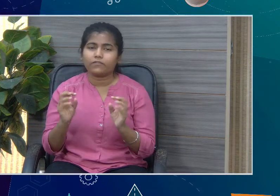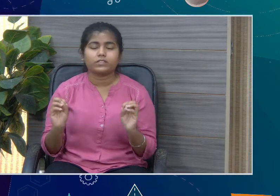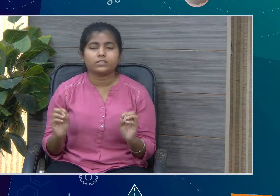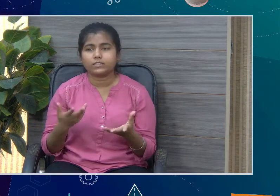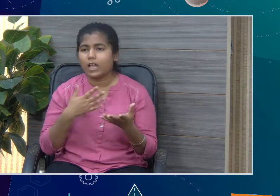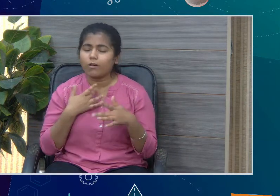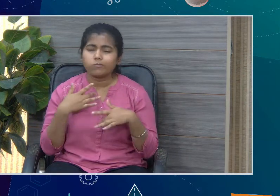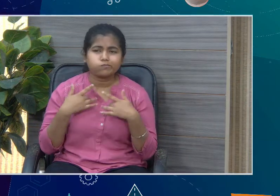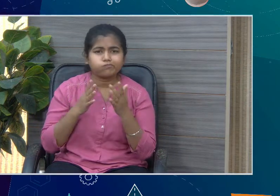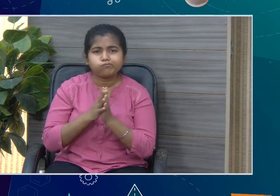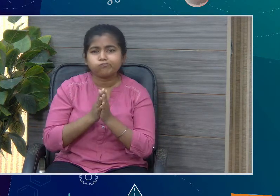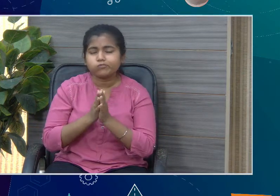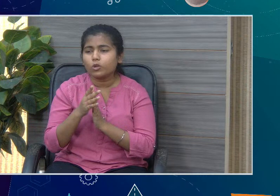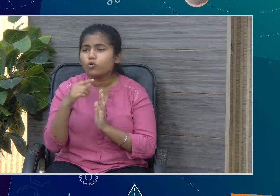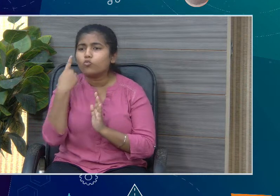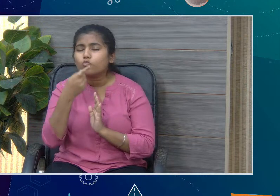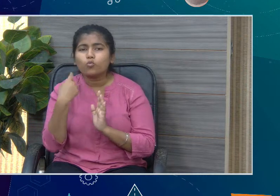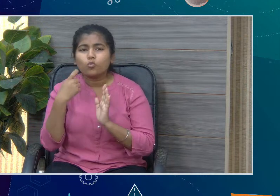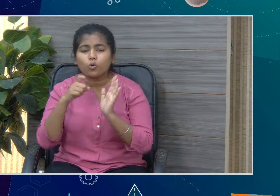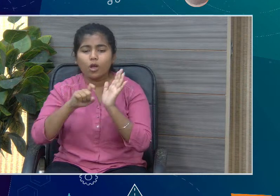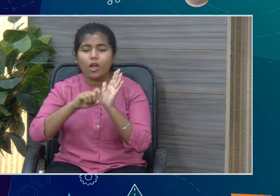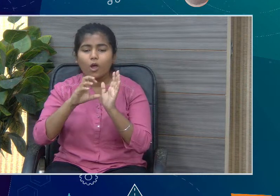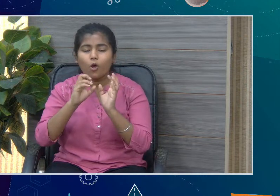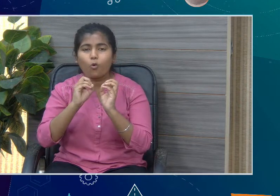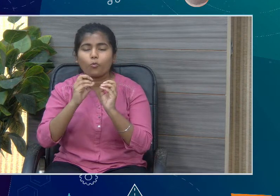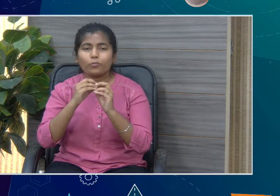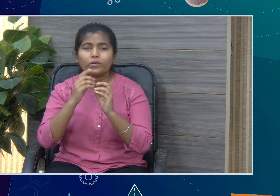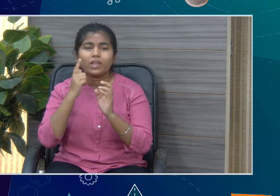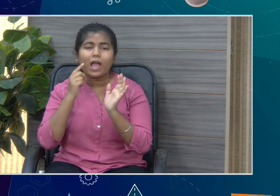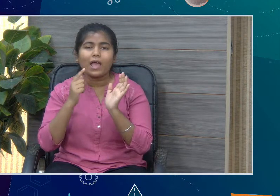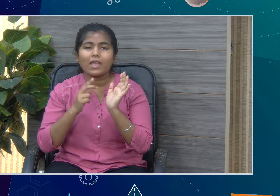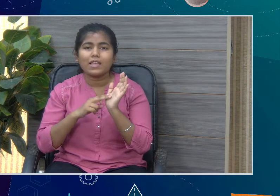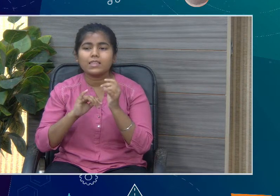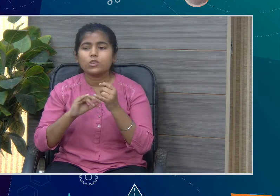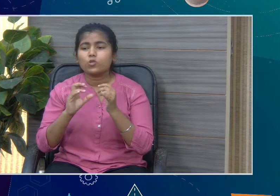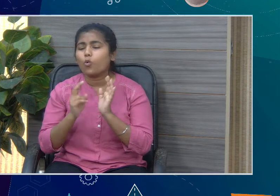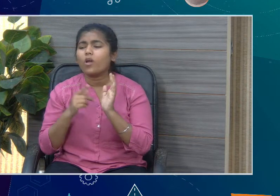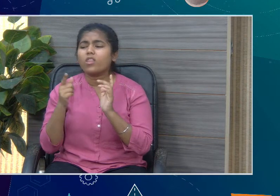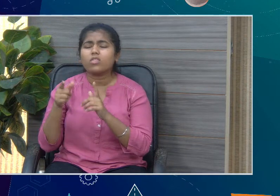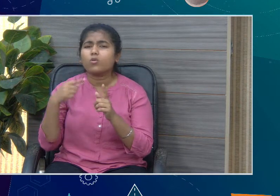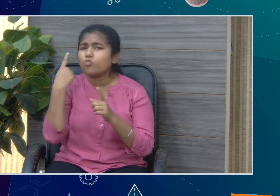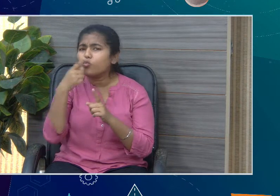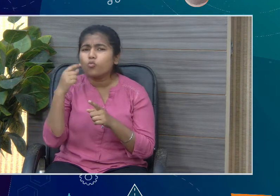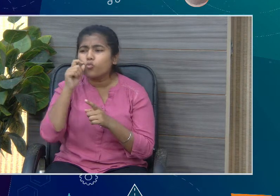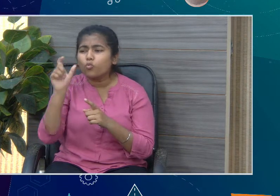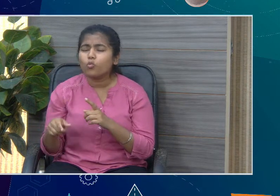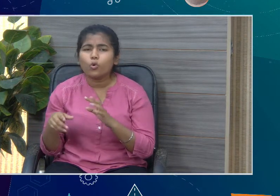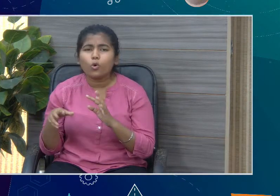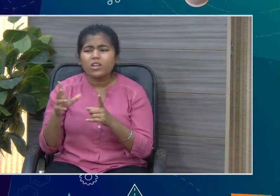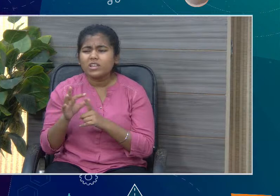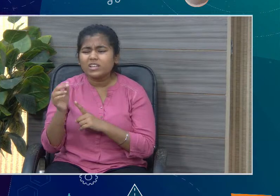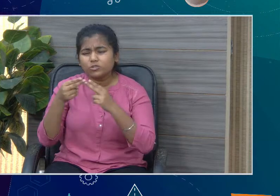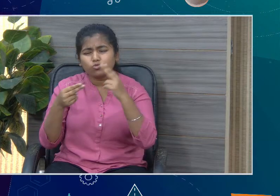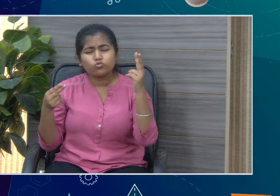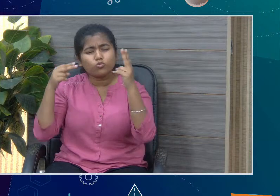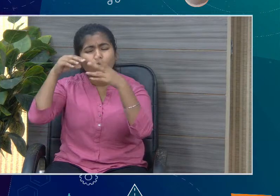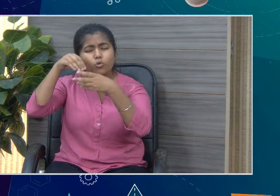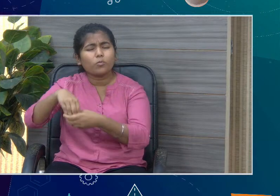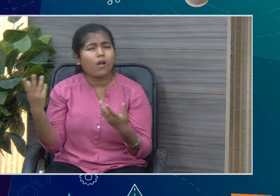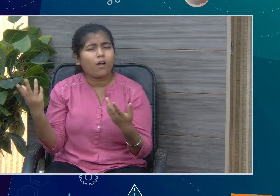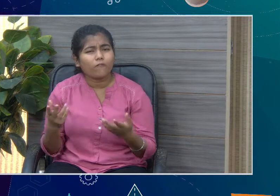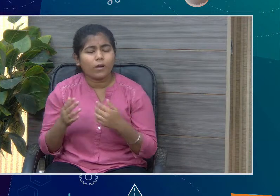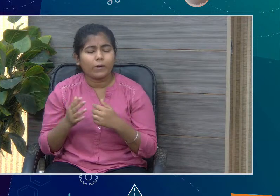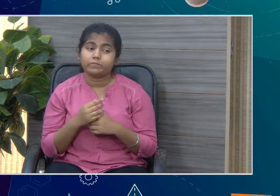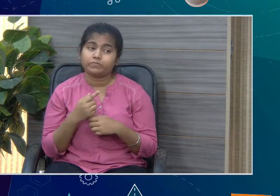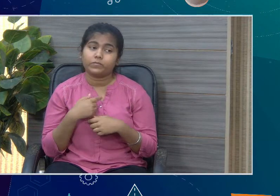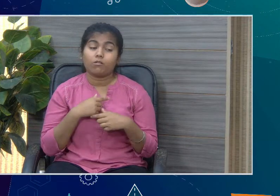I'm very curious to know who is Robinson, ma'am, and what he is doing in this story. Oh, that's a great question, Renu.